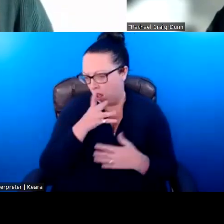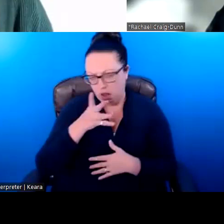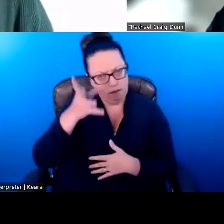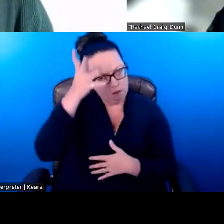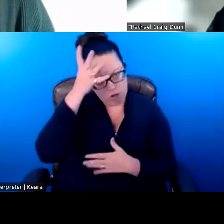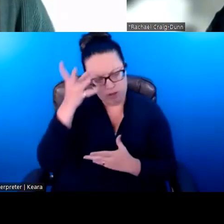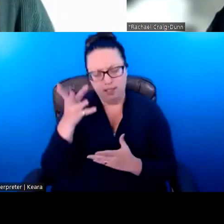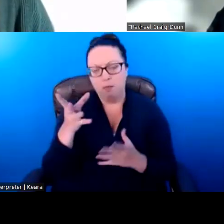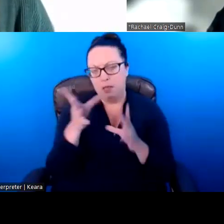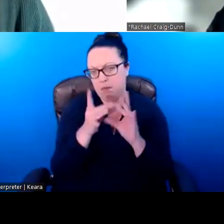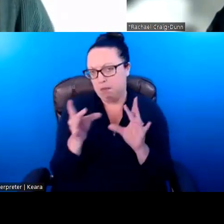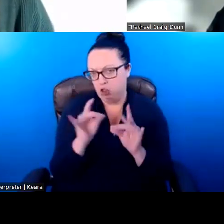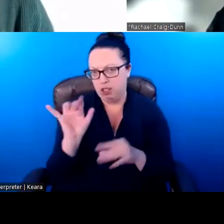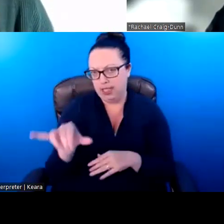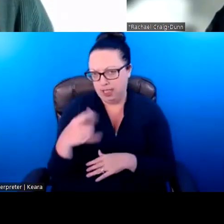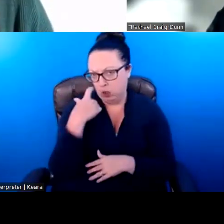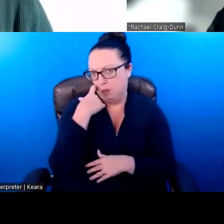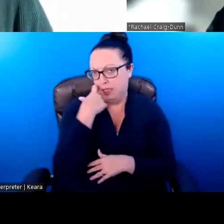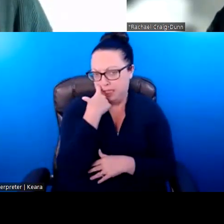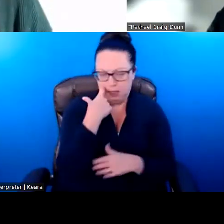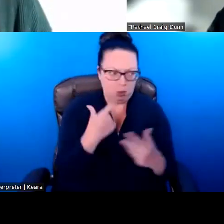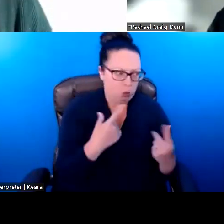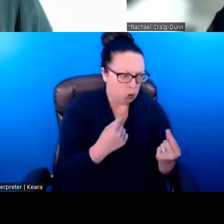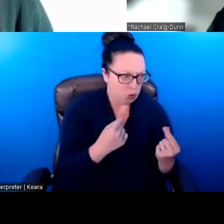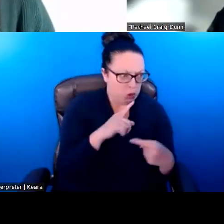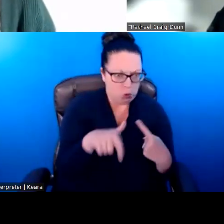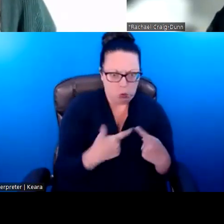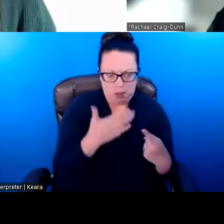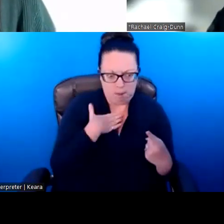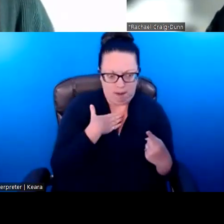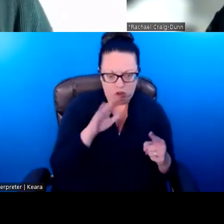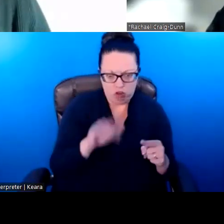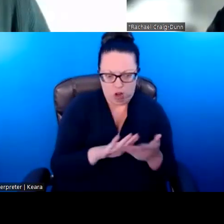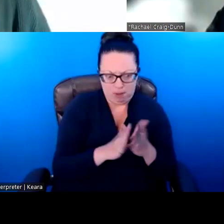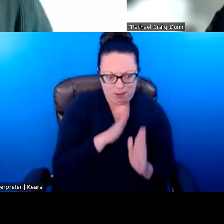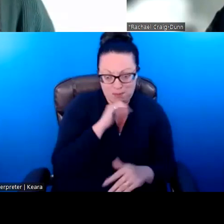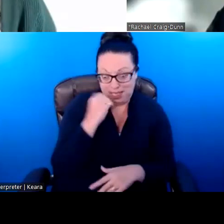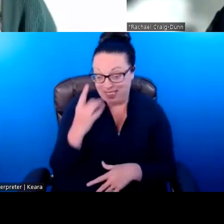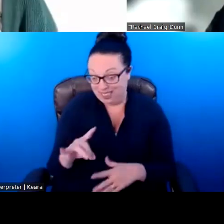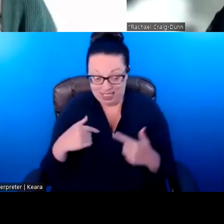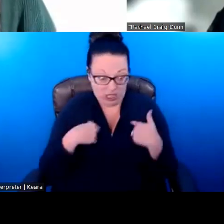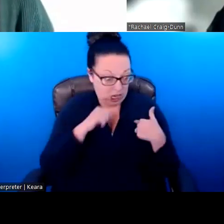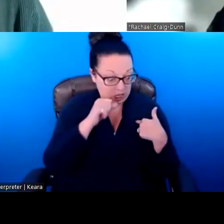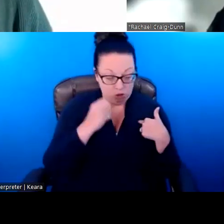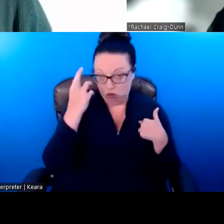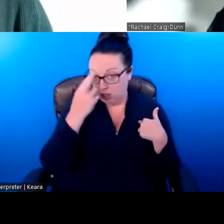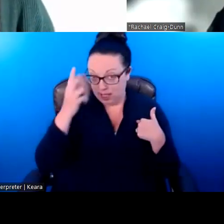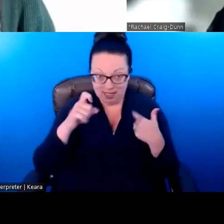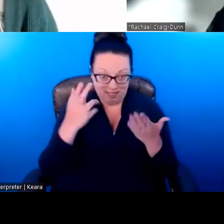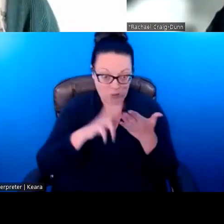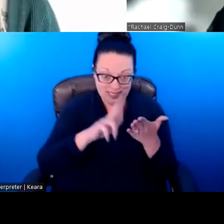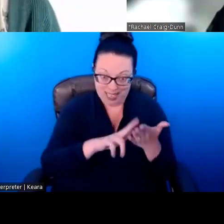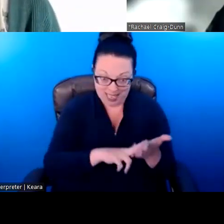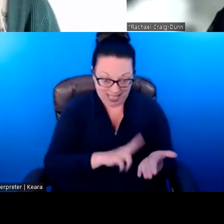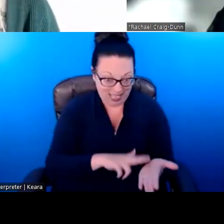up recently about what to do when my child turns 18 and I didn't realize that I needed to sign these papers